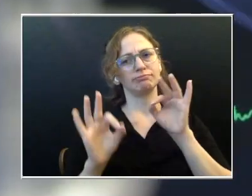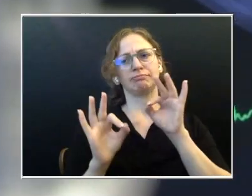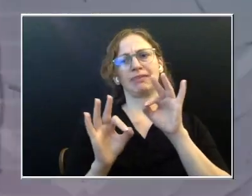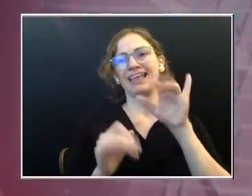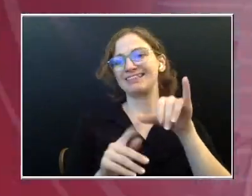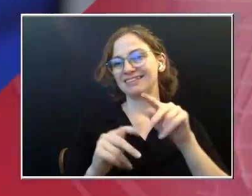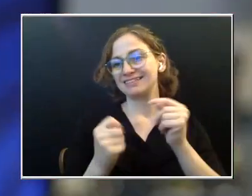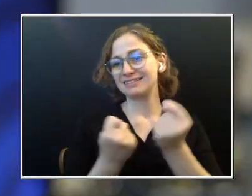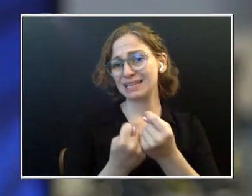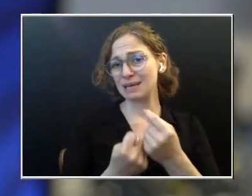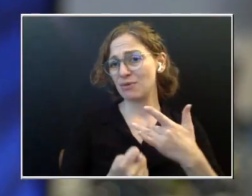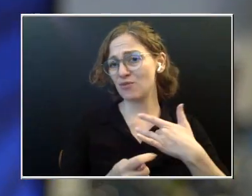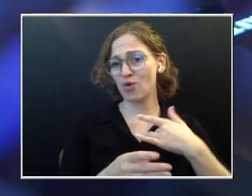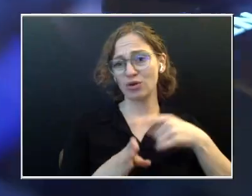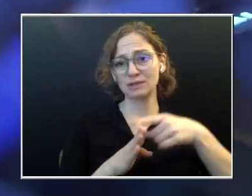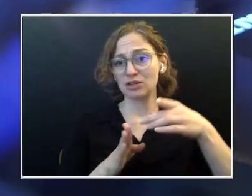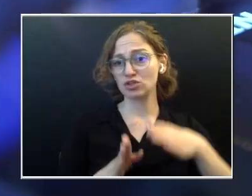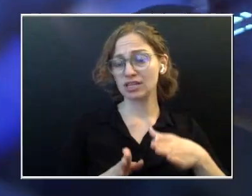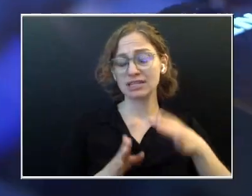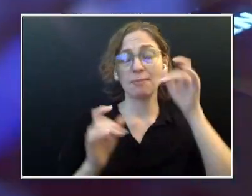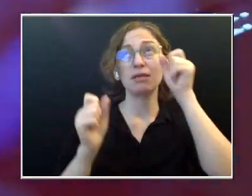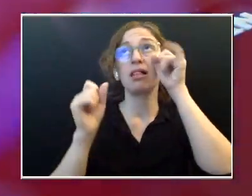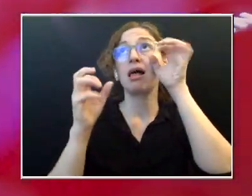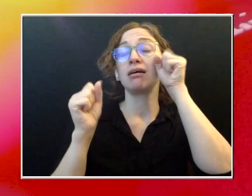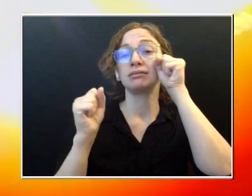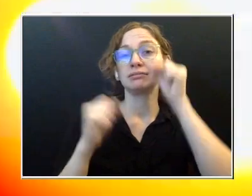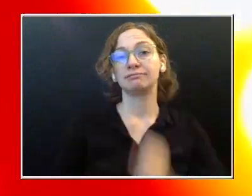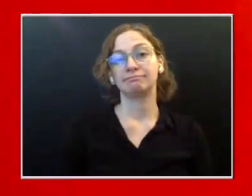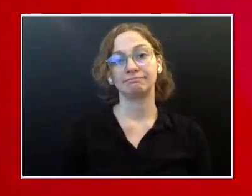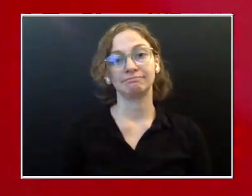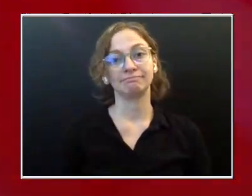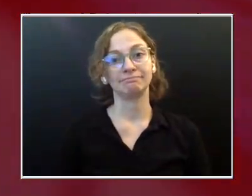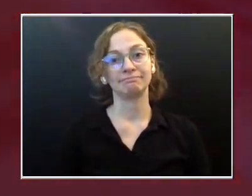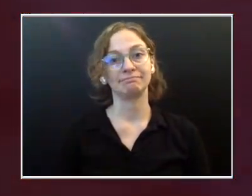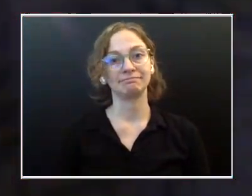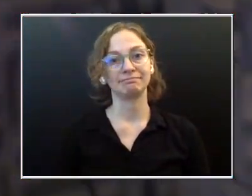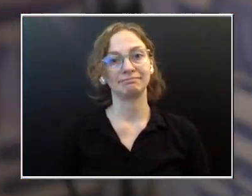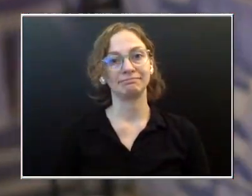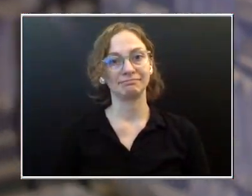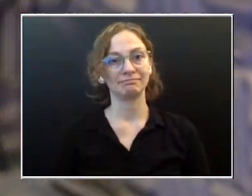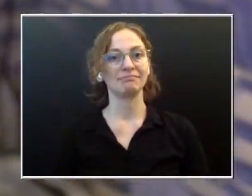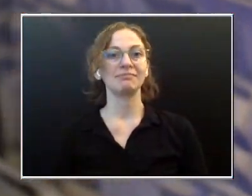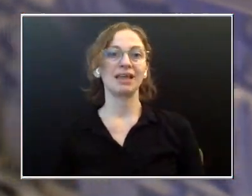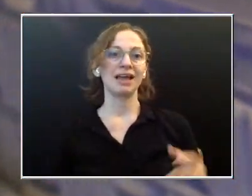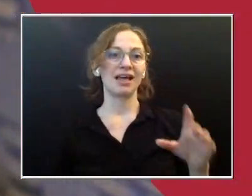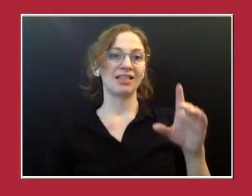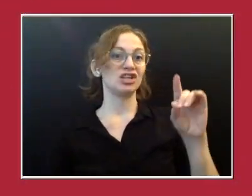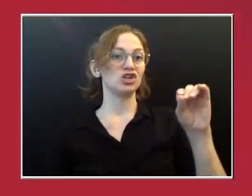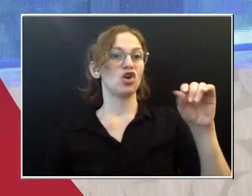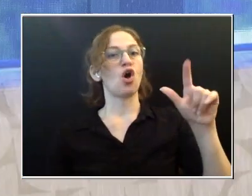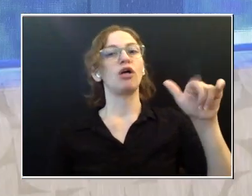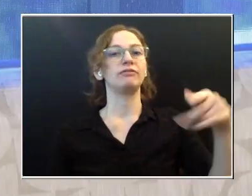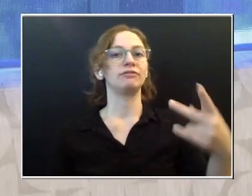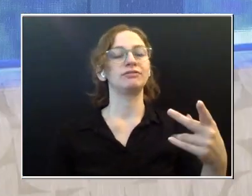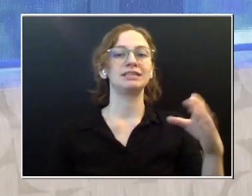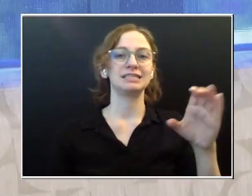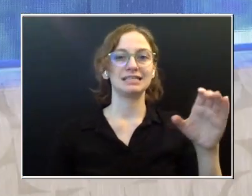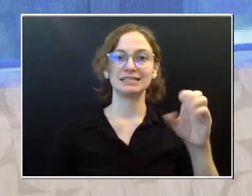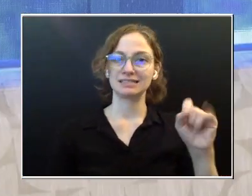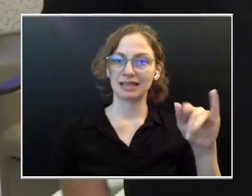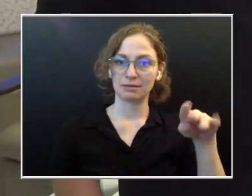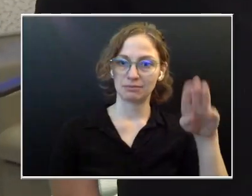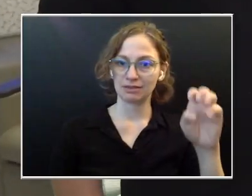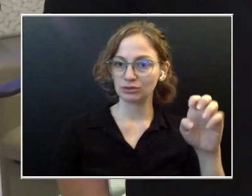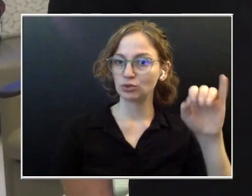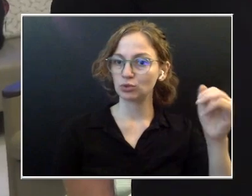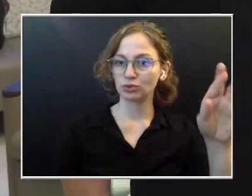just unreal. Stand by to set up show. And the Dolph C. Simons Jr. Family Broadcast Studio. Roll. Always makes you feel like you're the